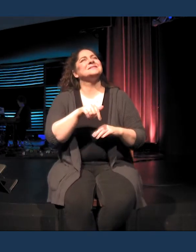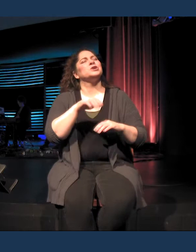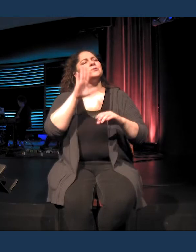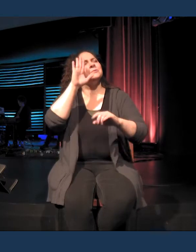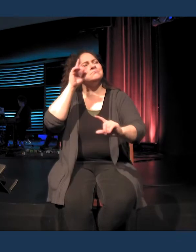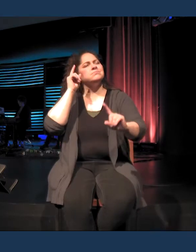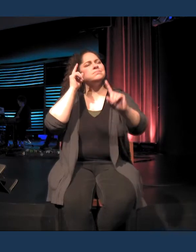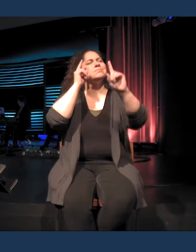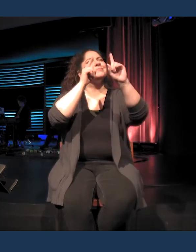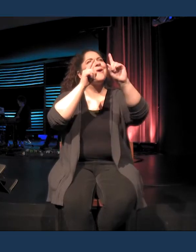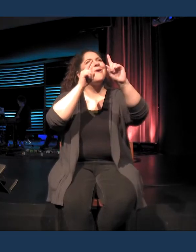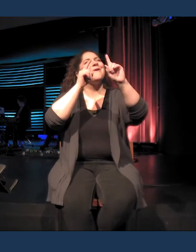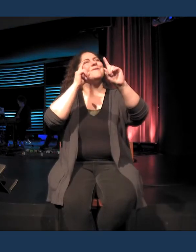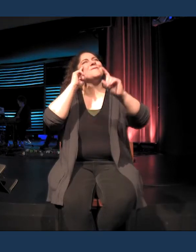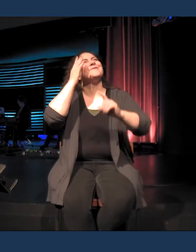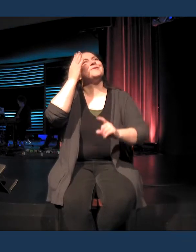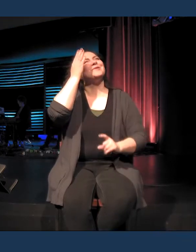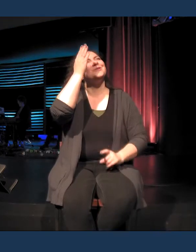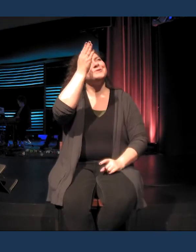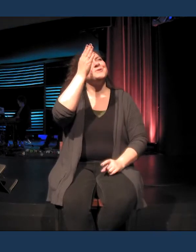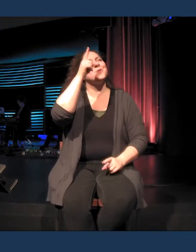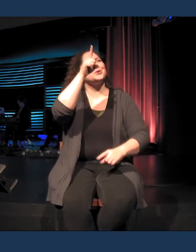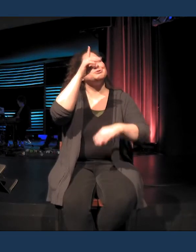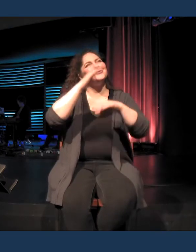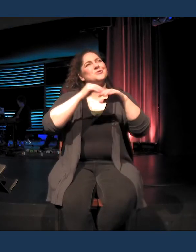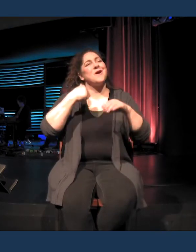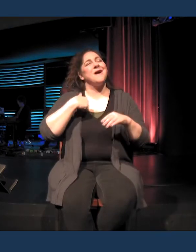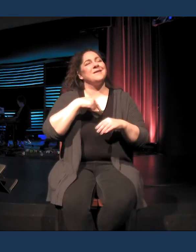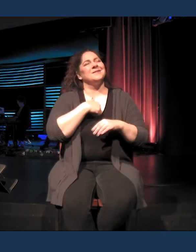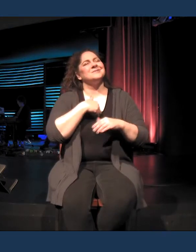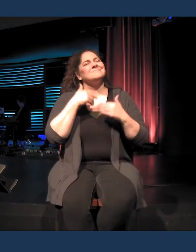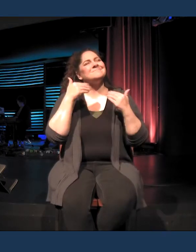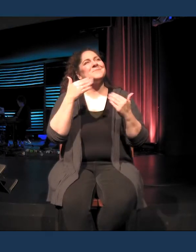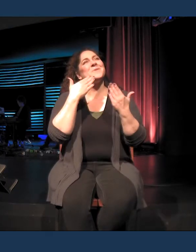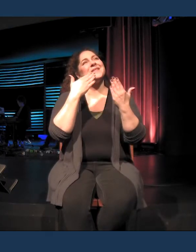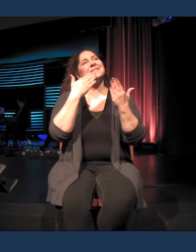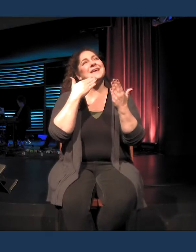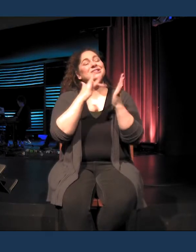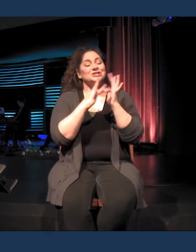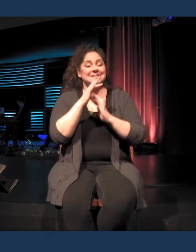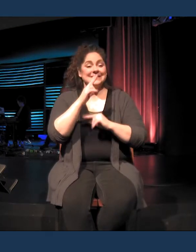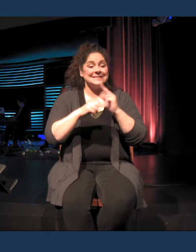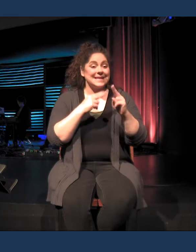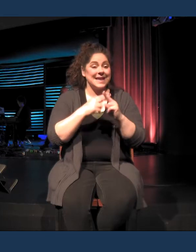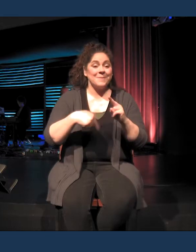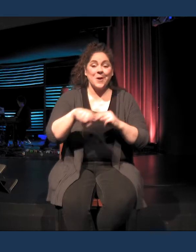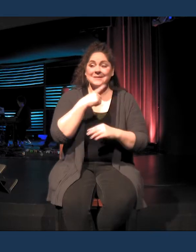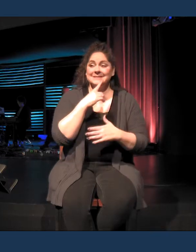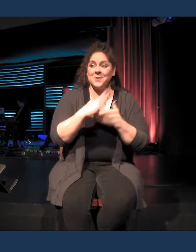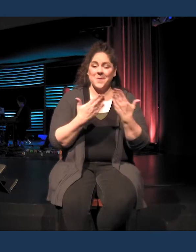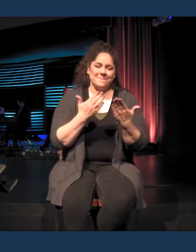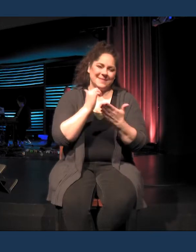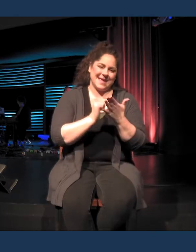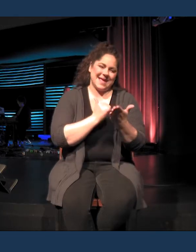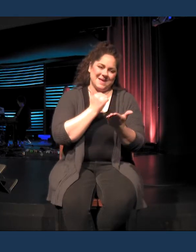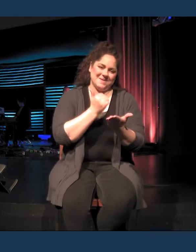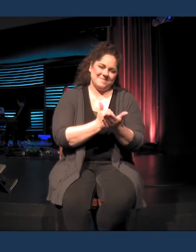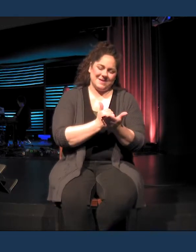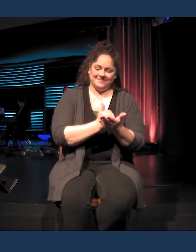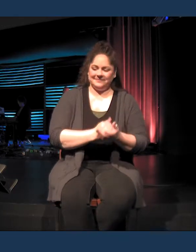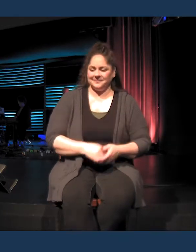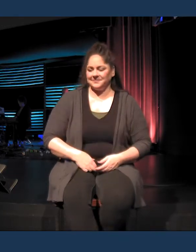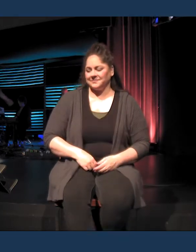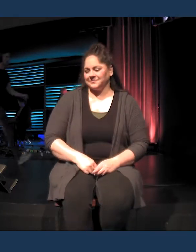your mission, for the Great Commission, Lord. We thank you for it in Jesus' name. Everybody says, amen. Be blessed as you give this